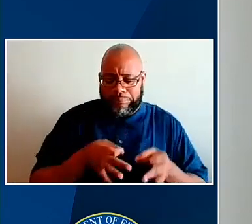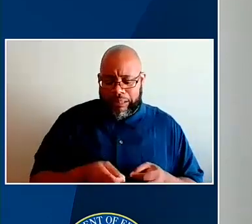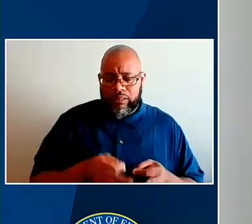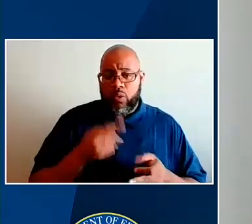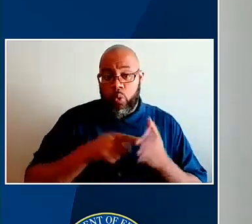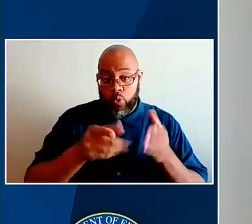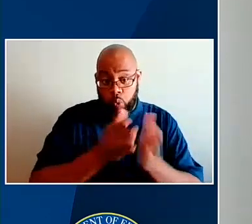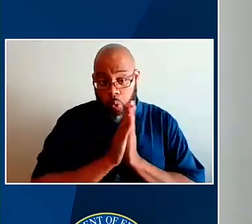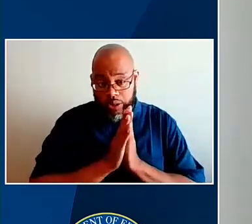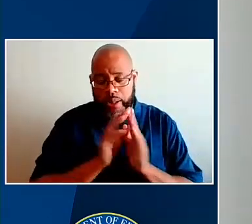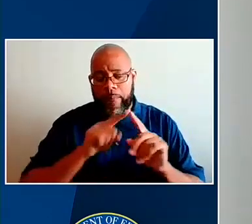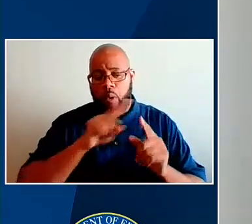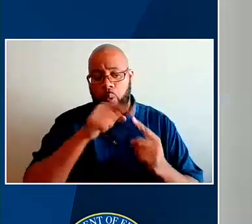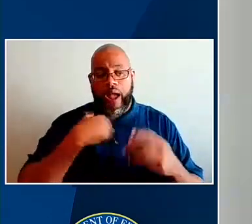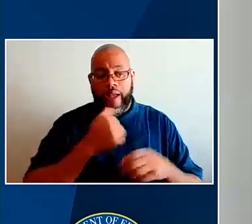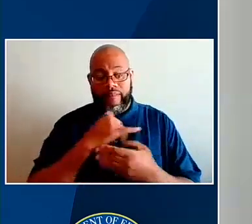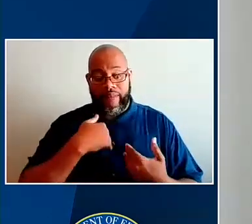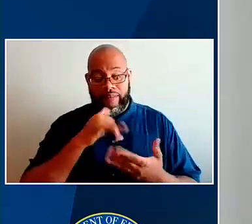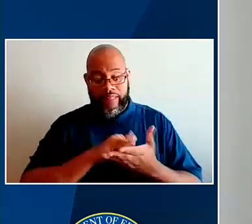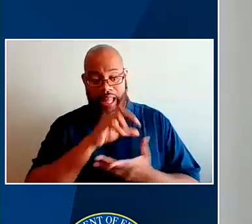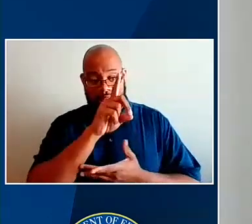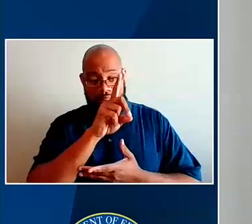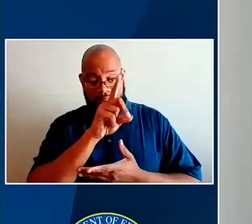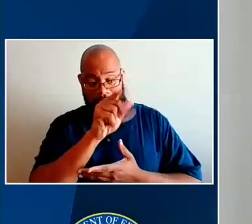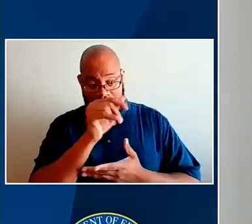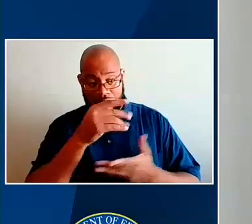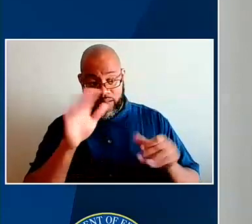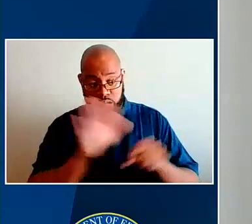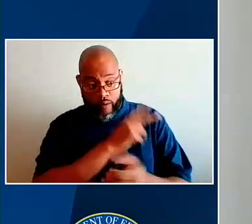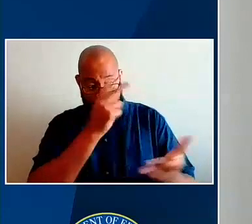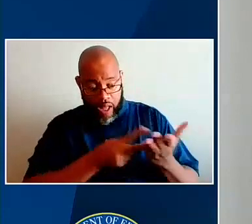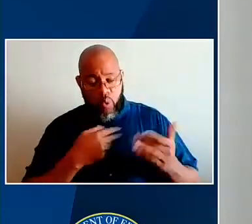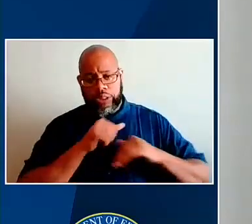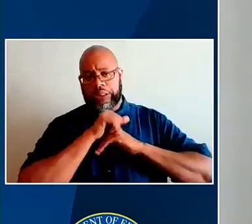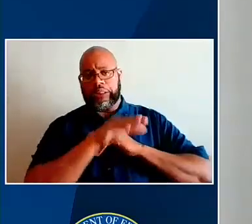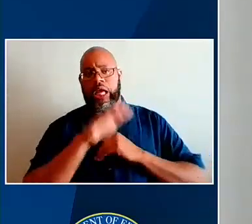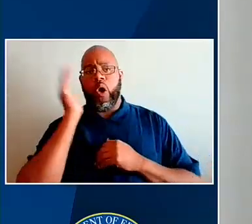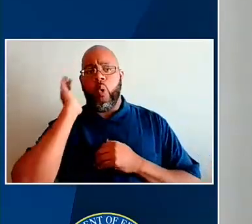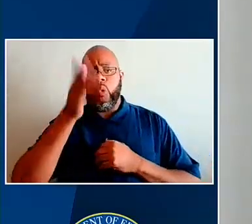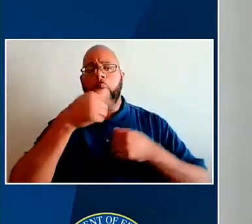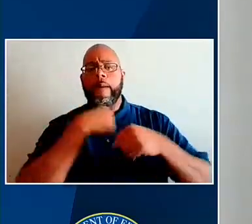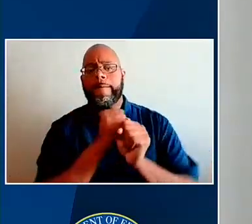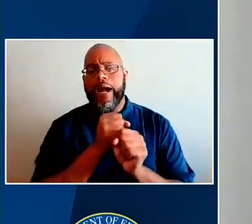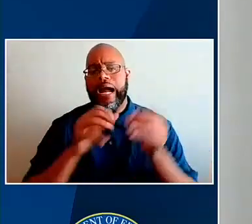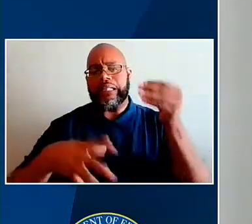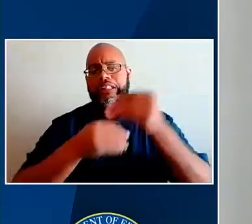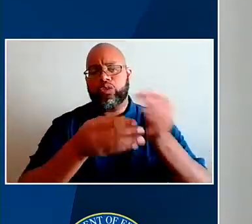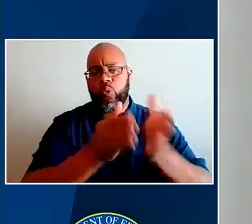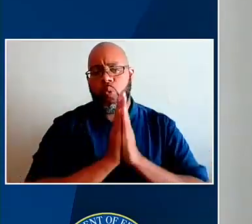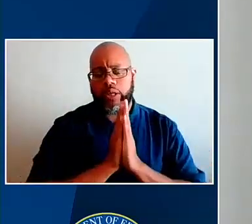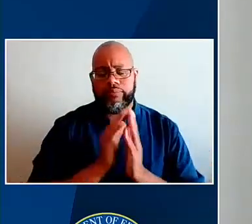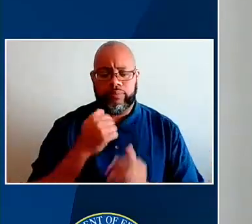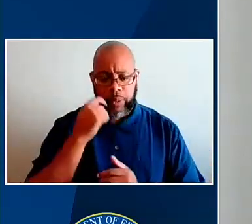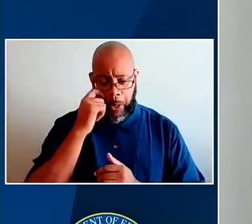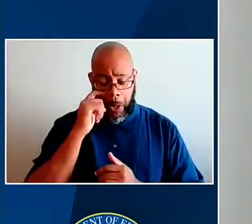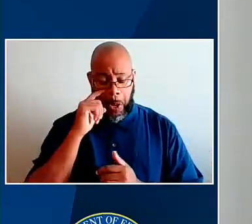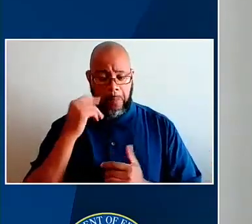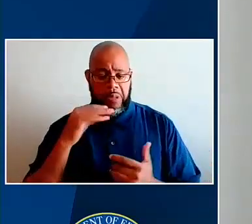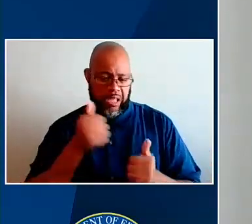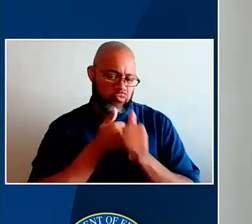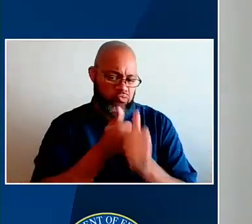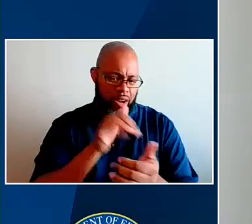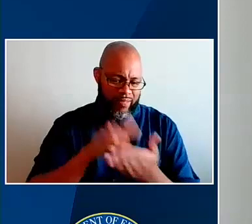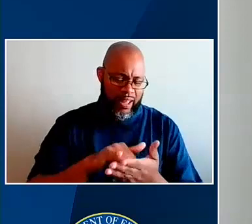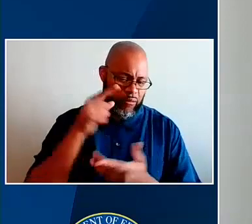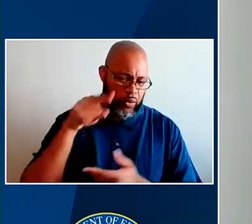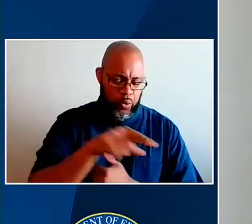but once we have the data and it's fully validated, we will send it around and you can make an additional request. And I believe we could track that down for you